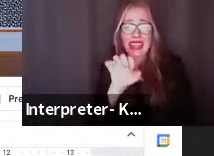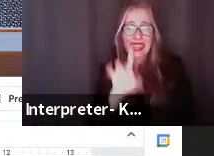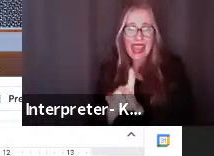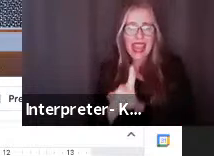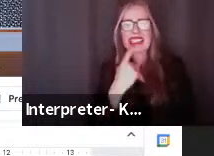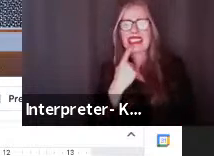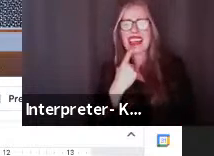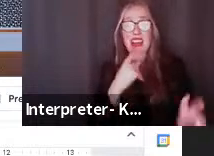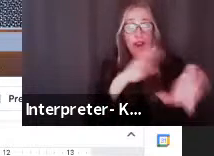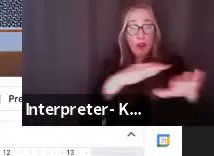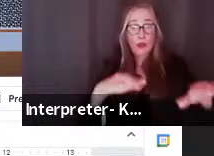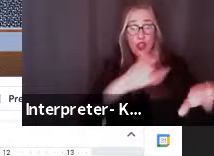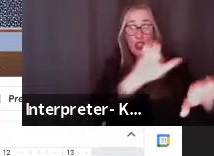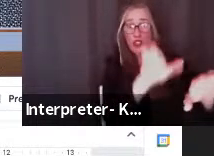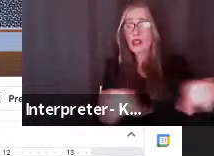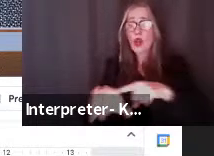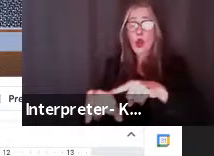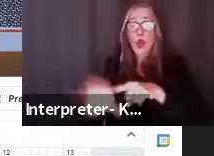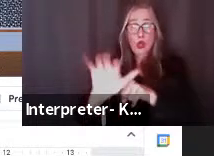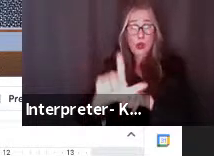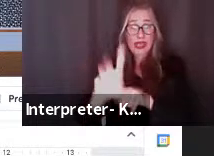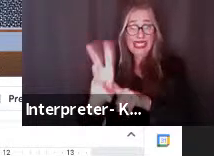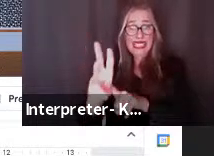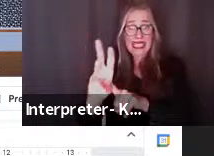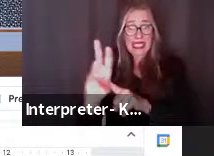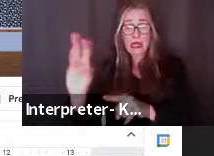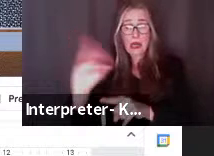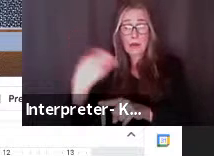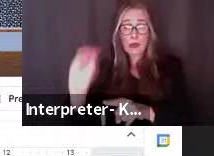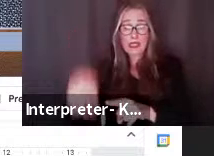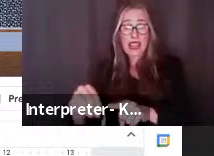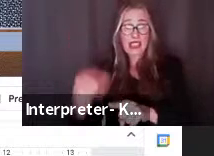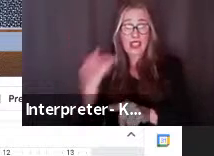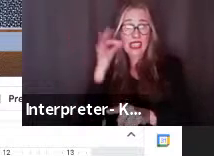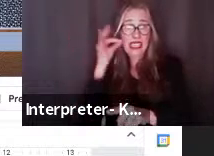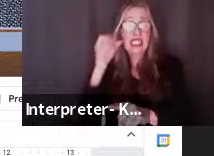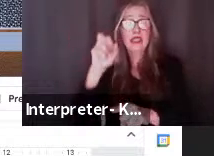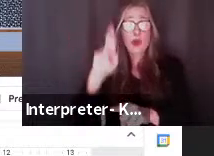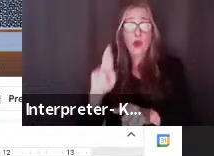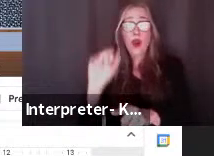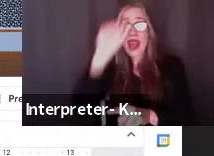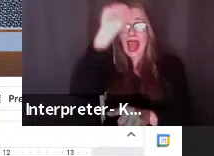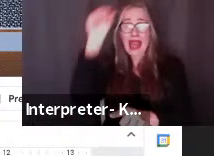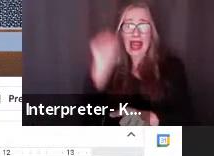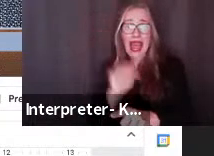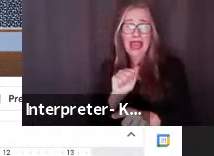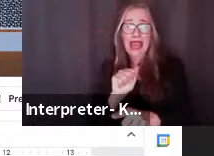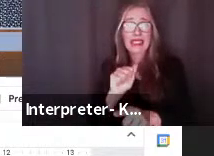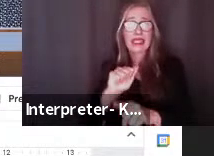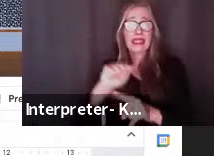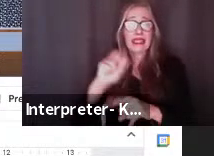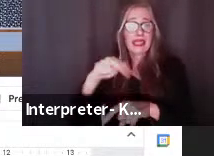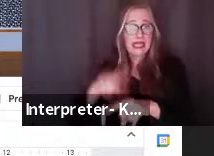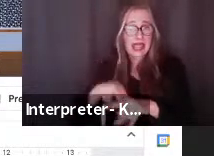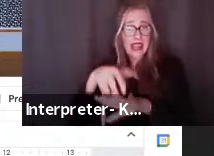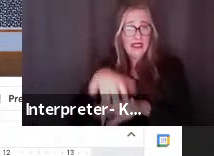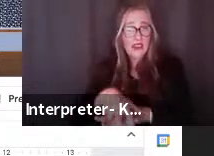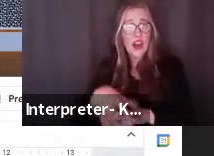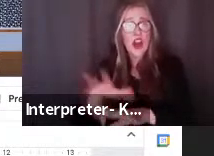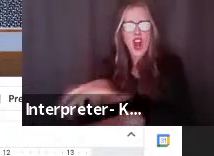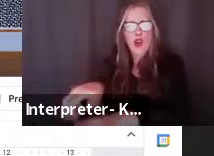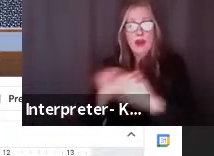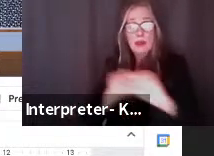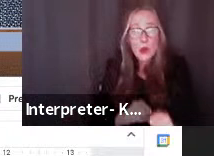children identified as american indian or alaska native that were removed by the state were removed from caretakers with a